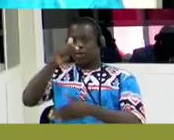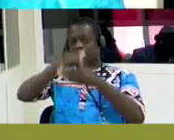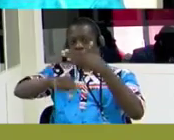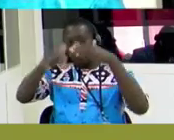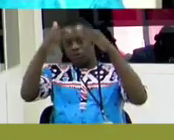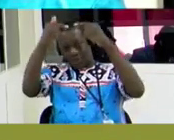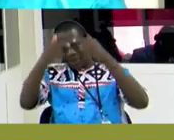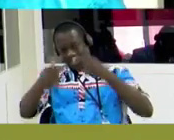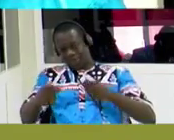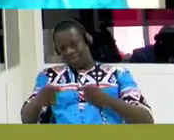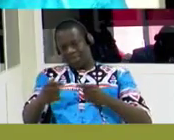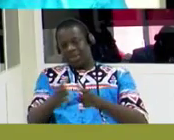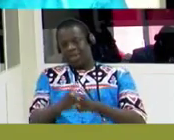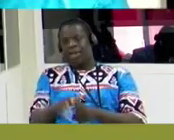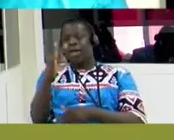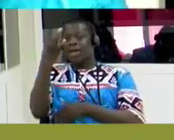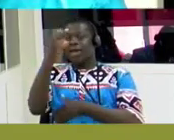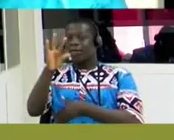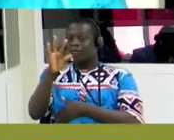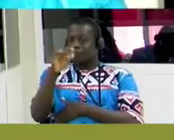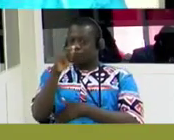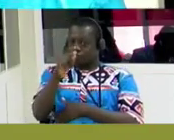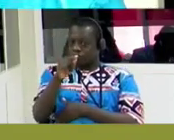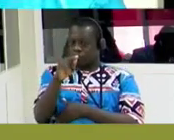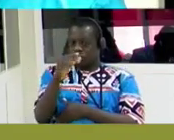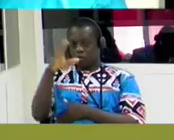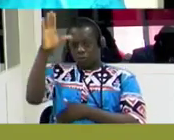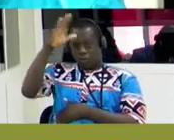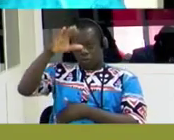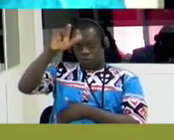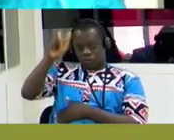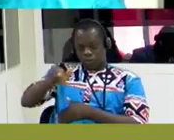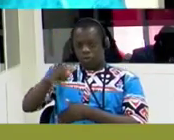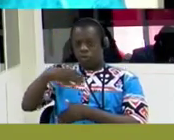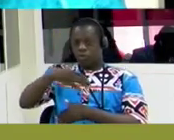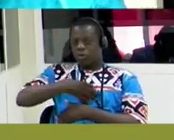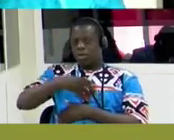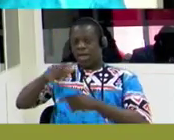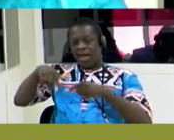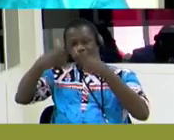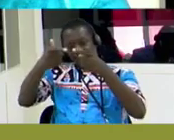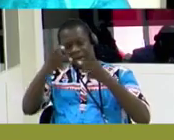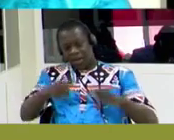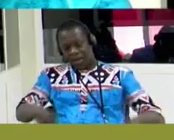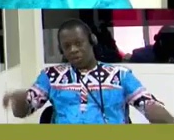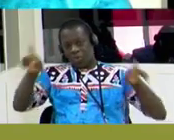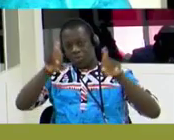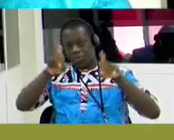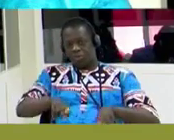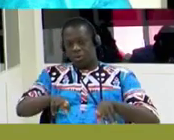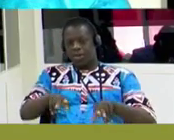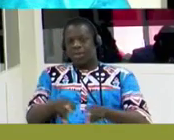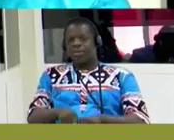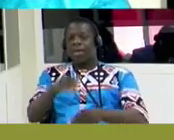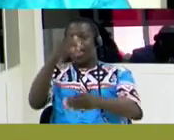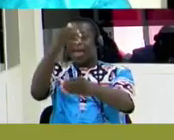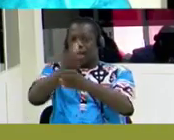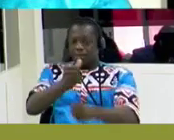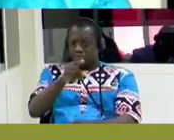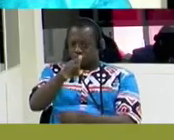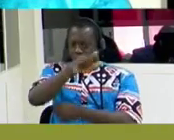testimony. Even if the commission were to subsequently recommend amnesty for a